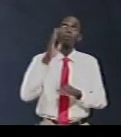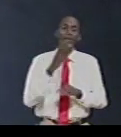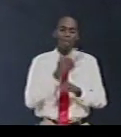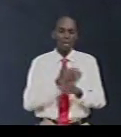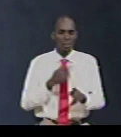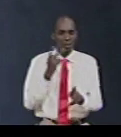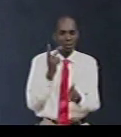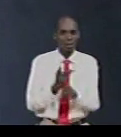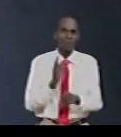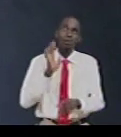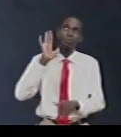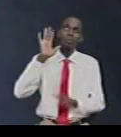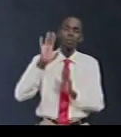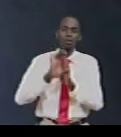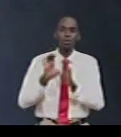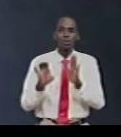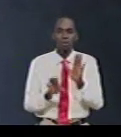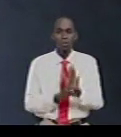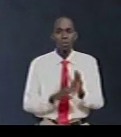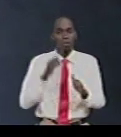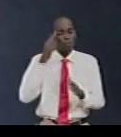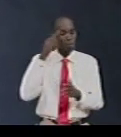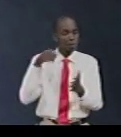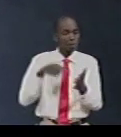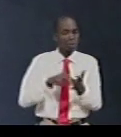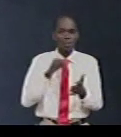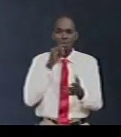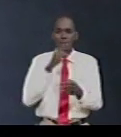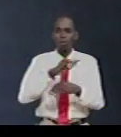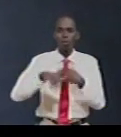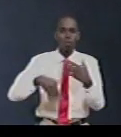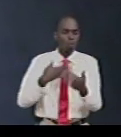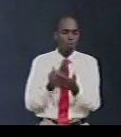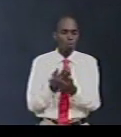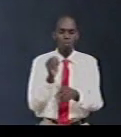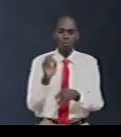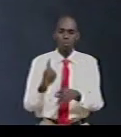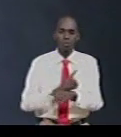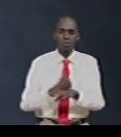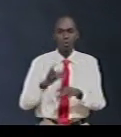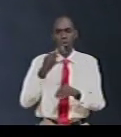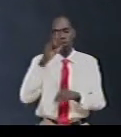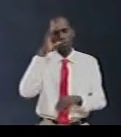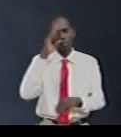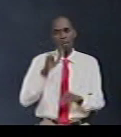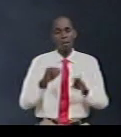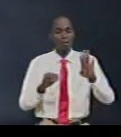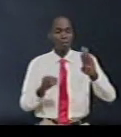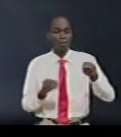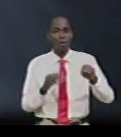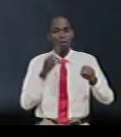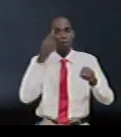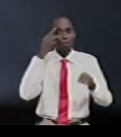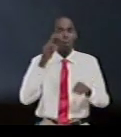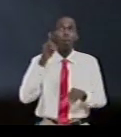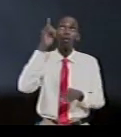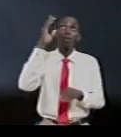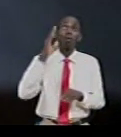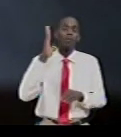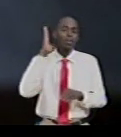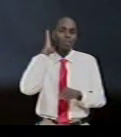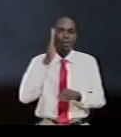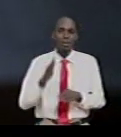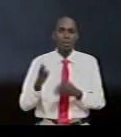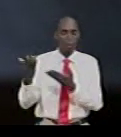his commandments, for this is the whole duty of man. Verse 14, it says, for